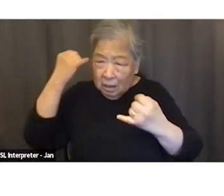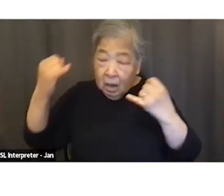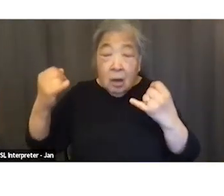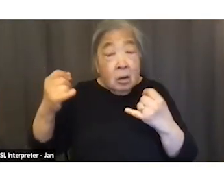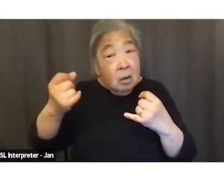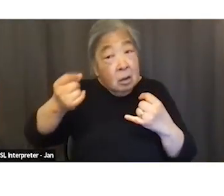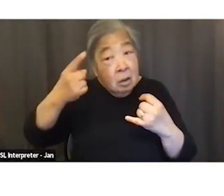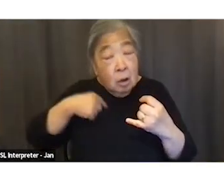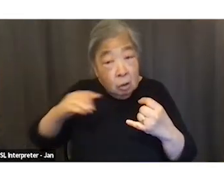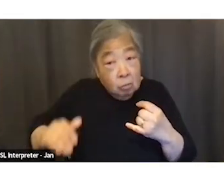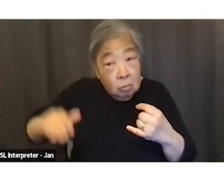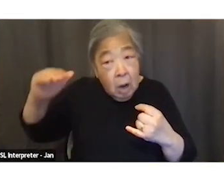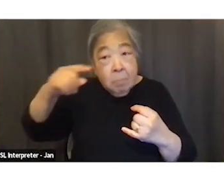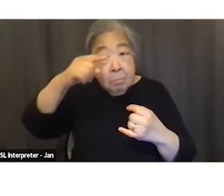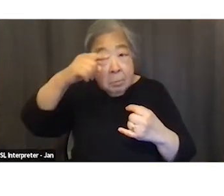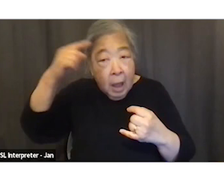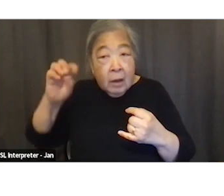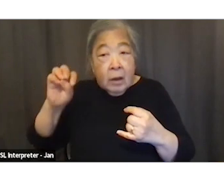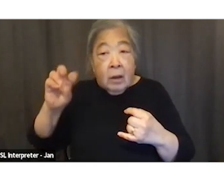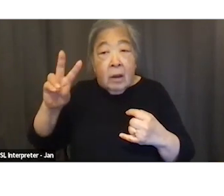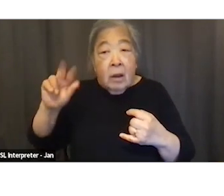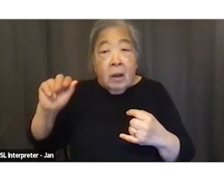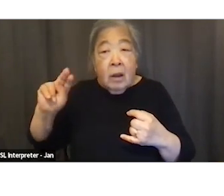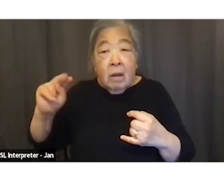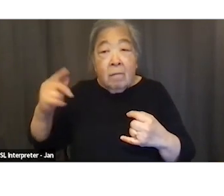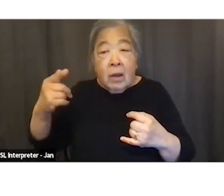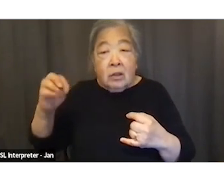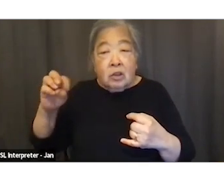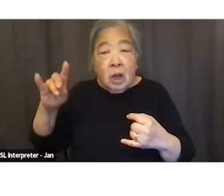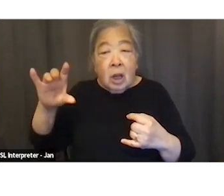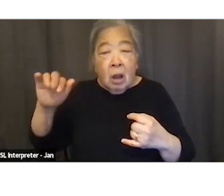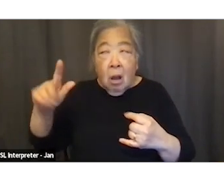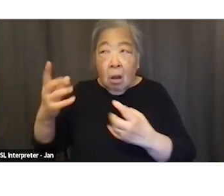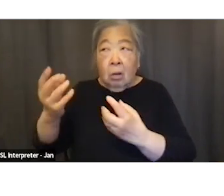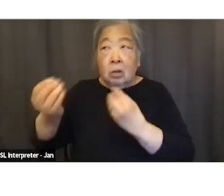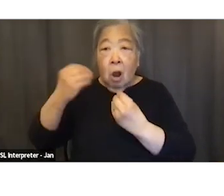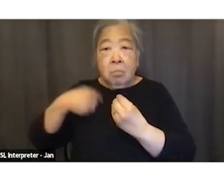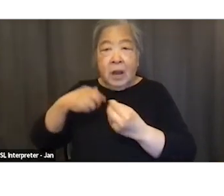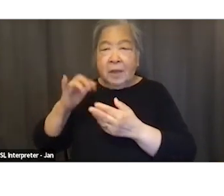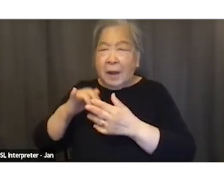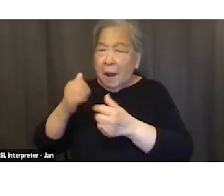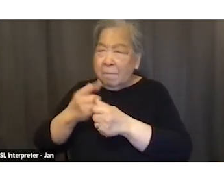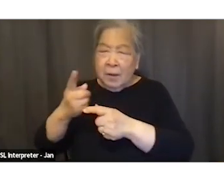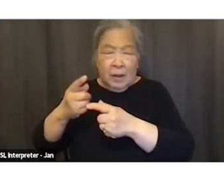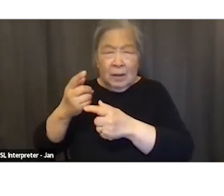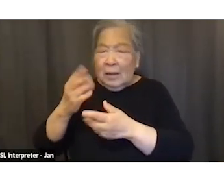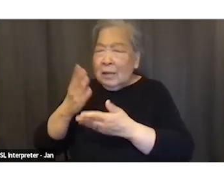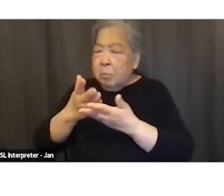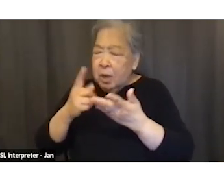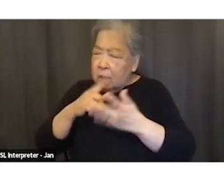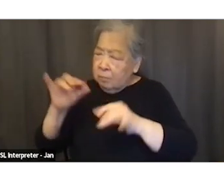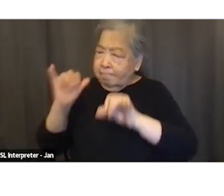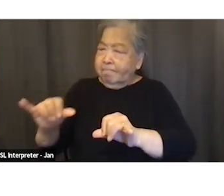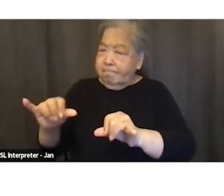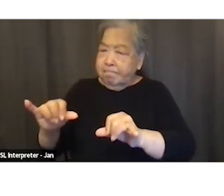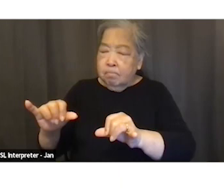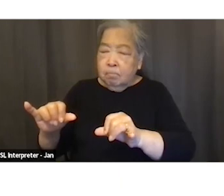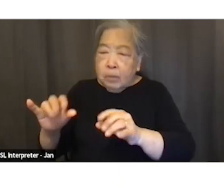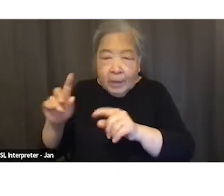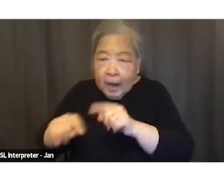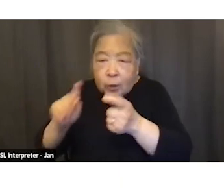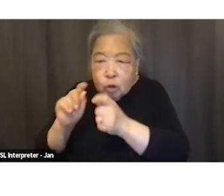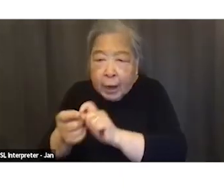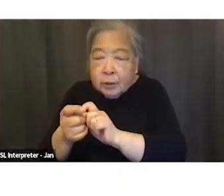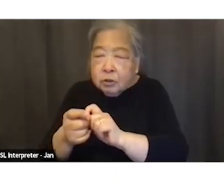believe in many things being unchanging, specifically the divinity itself, or herself, right? Or themselves,